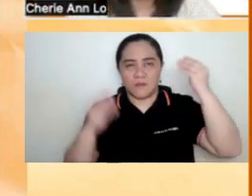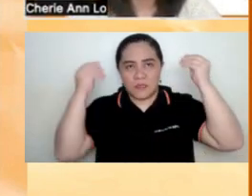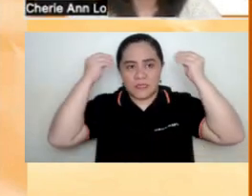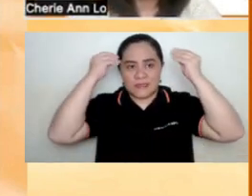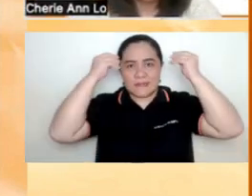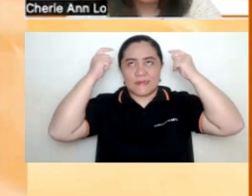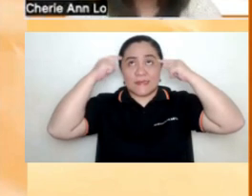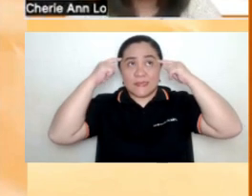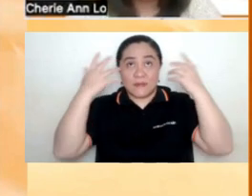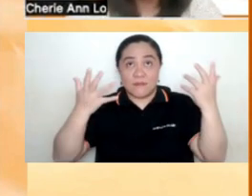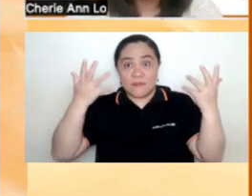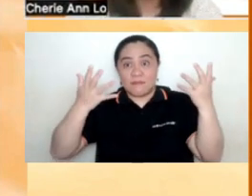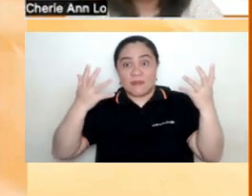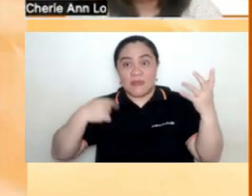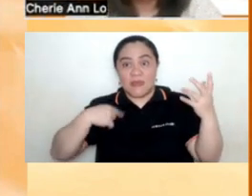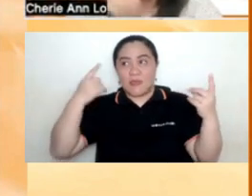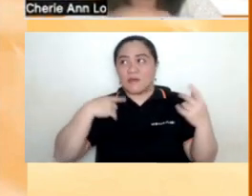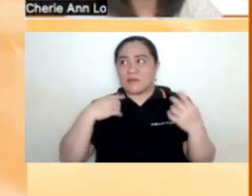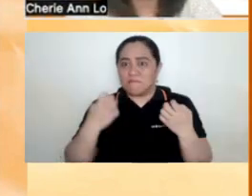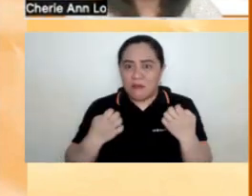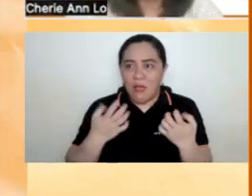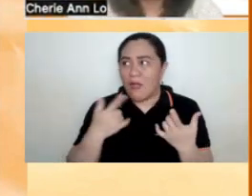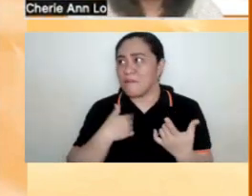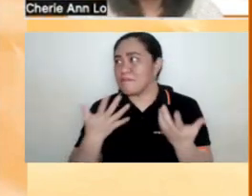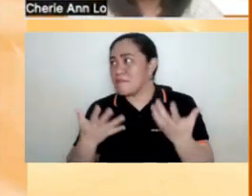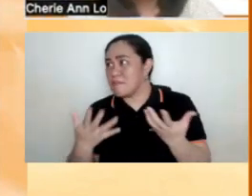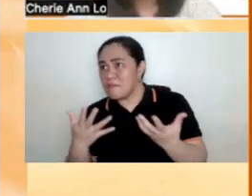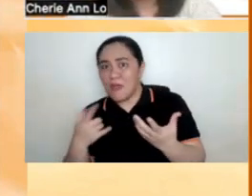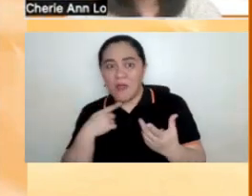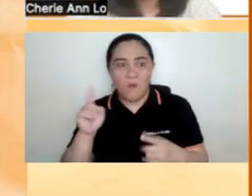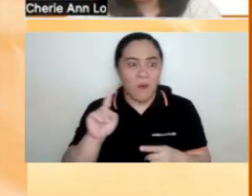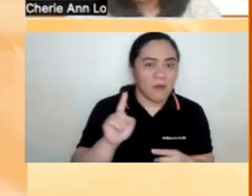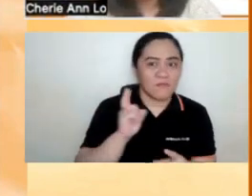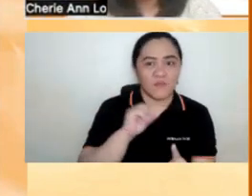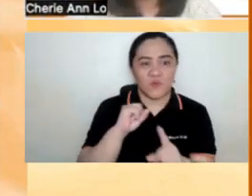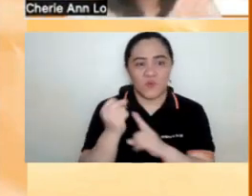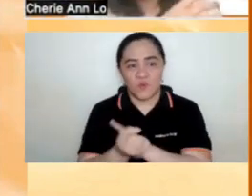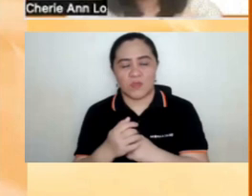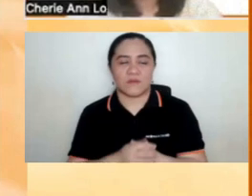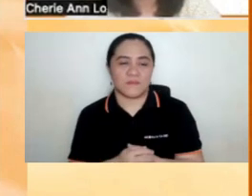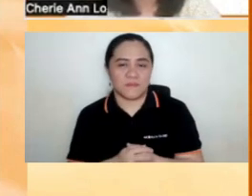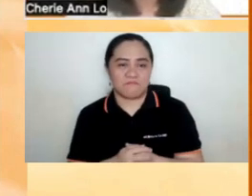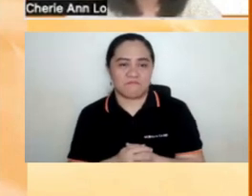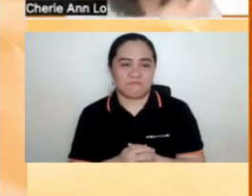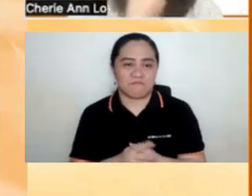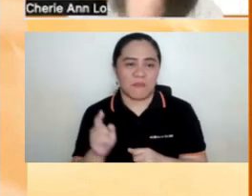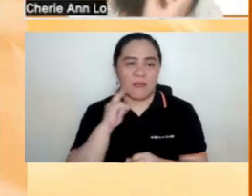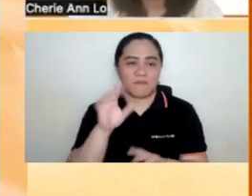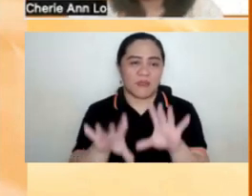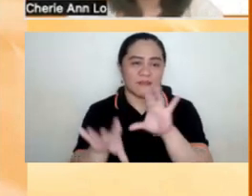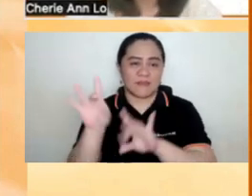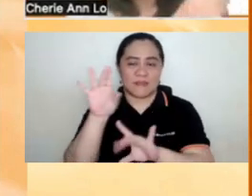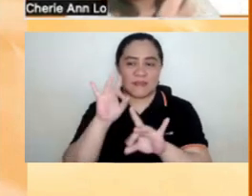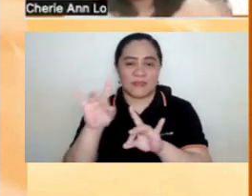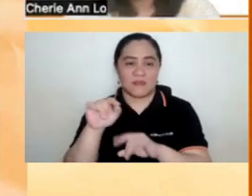that we will be evaluated negatively in social situations. Selective mutism. So children with no